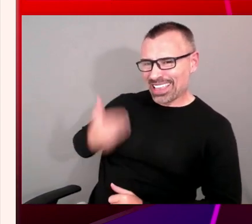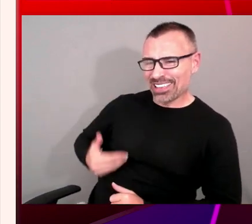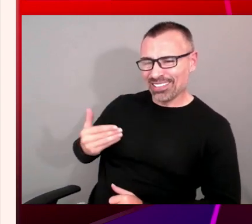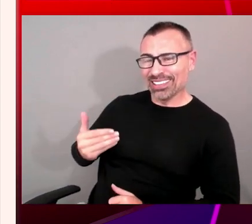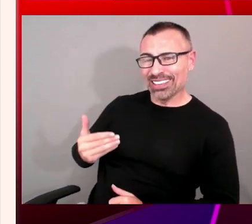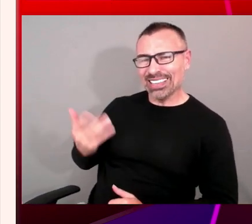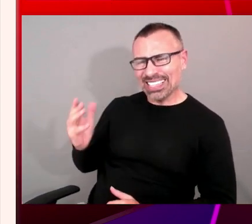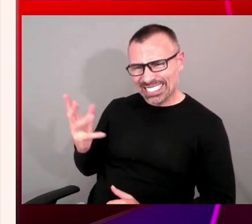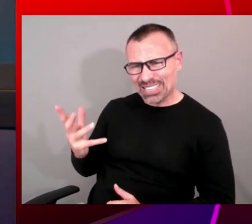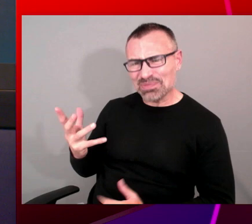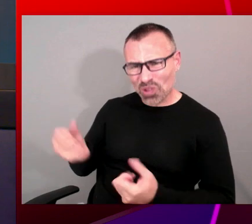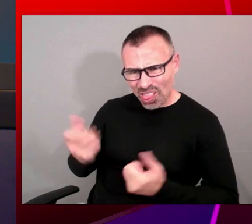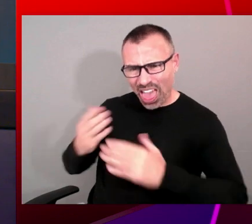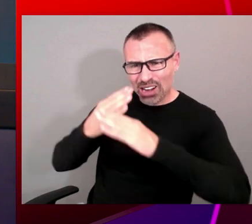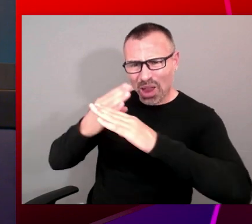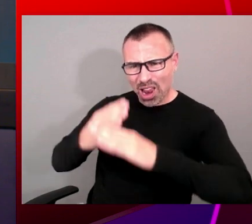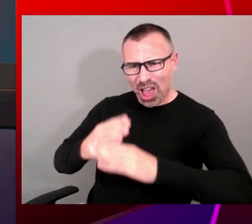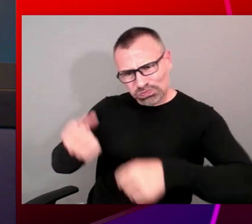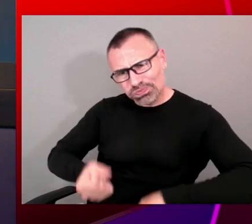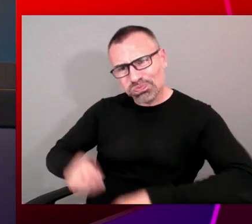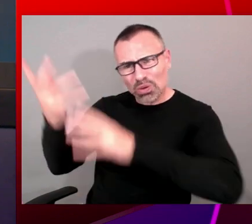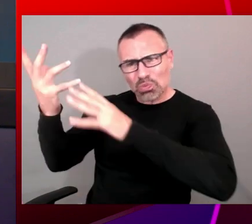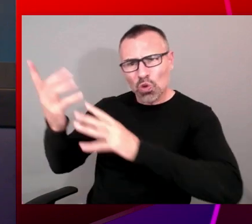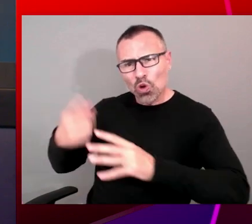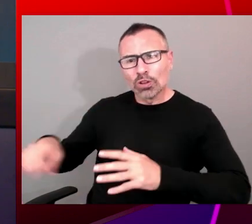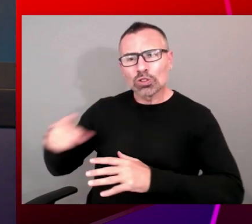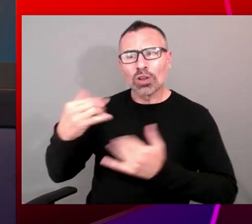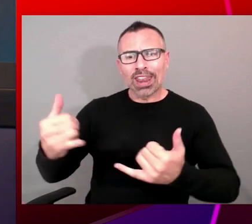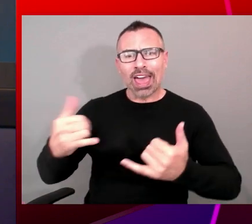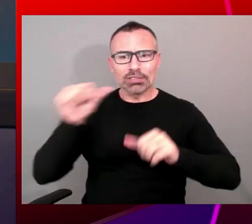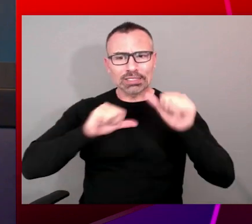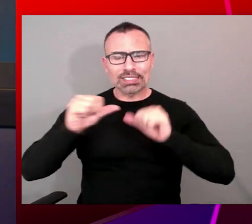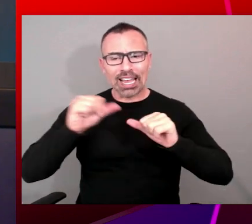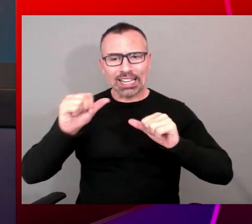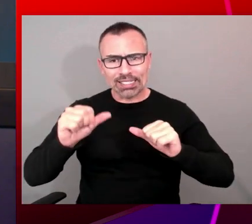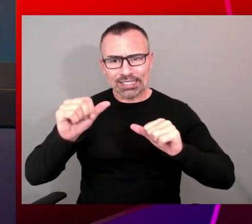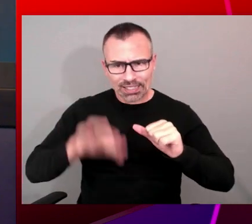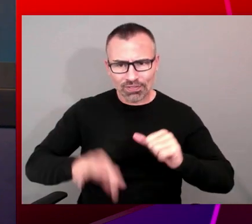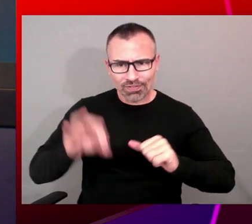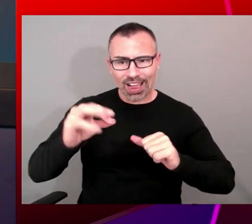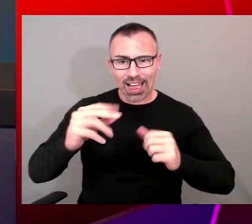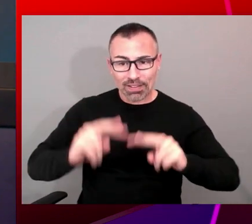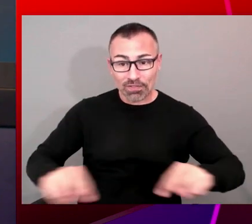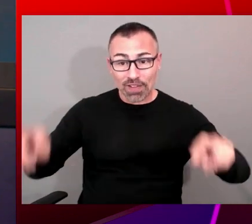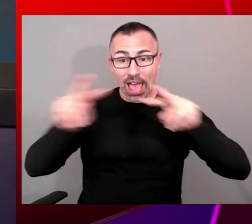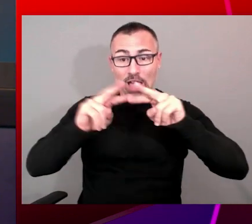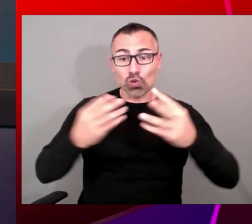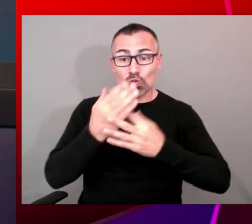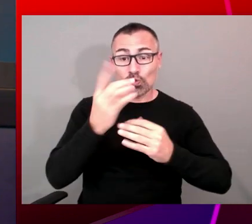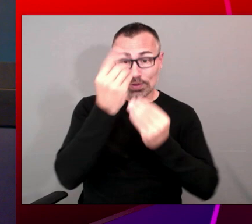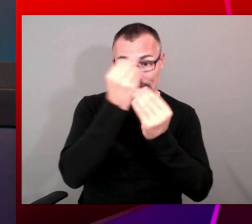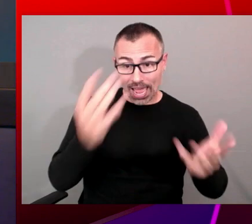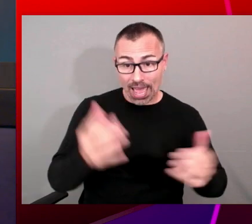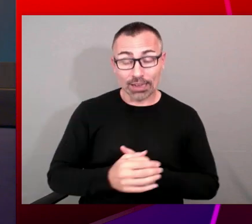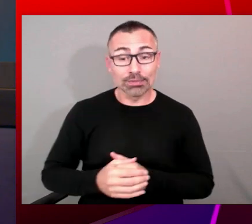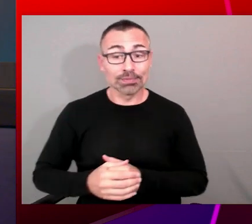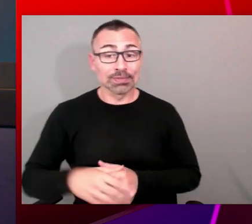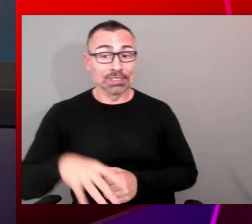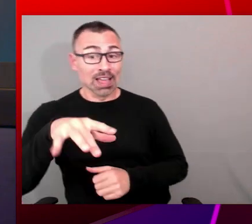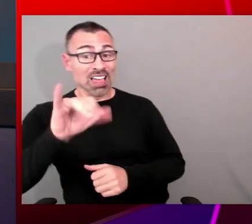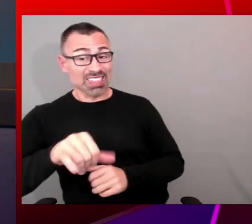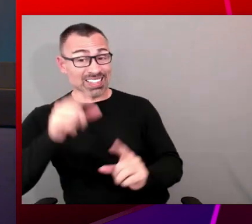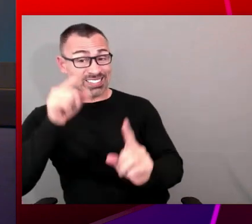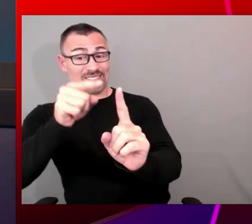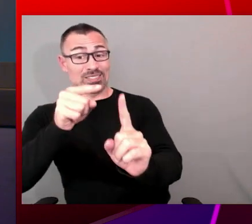getting to value for scientists that are trying to research omics data. That's the hope, right? Love it. Do the science, not the heavy lift.